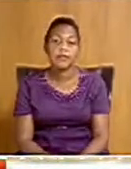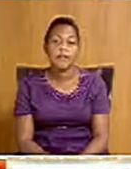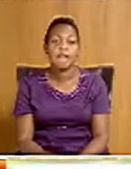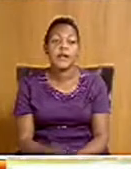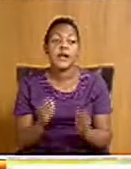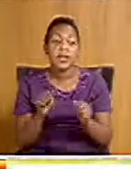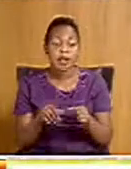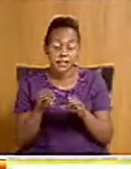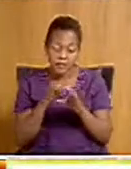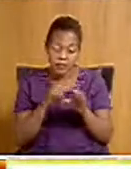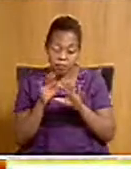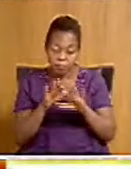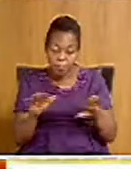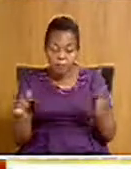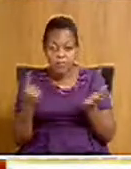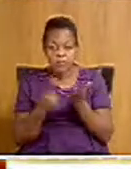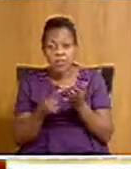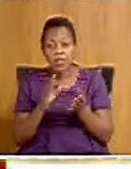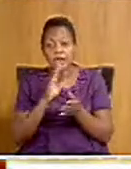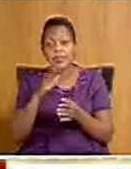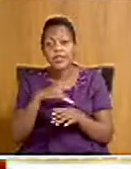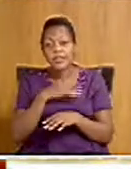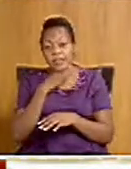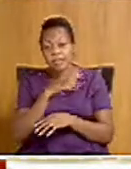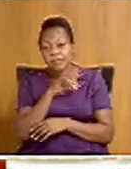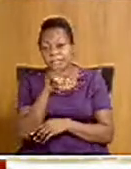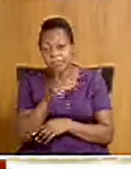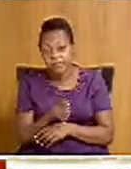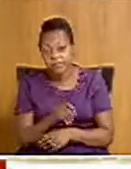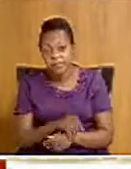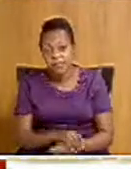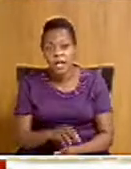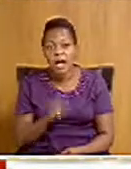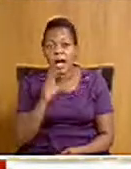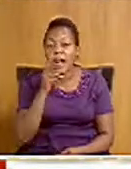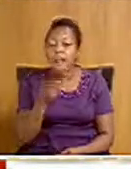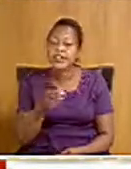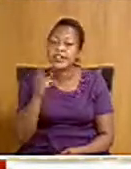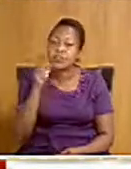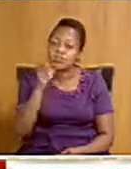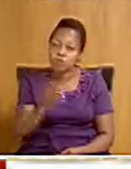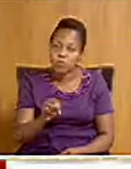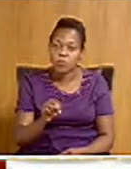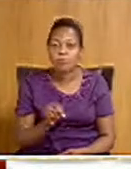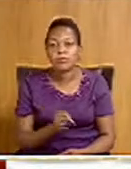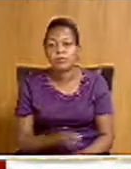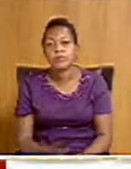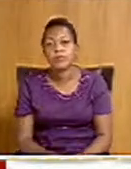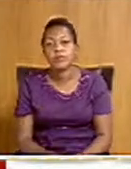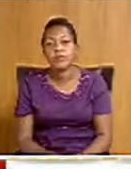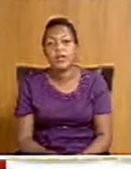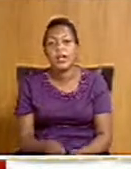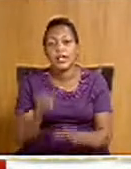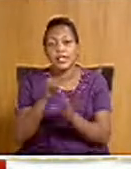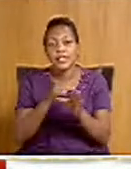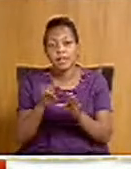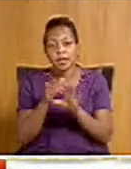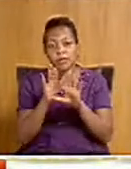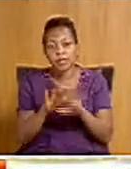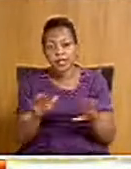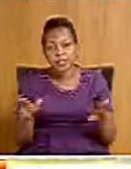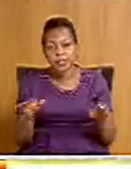Will the internal market of Uganda be enough? The answer is a clear no. The internal